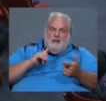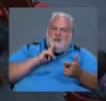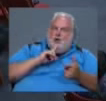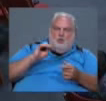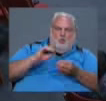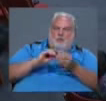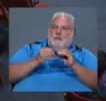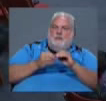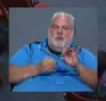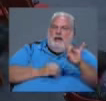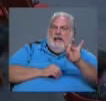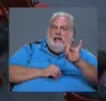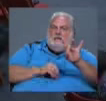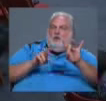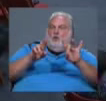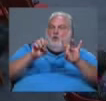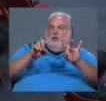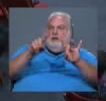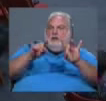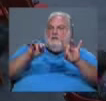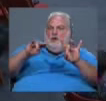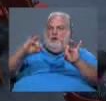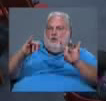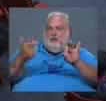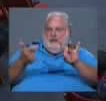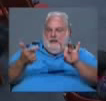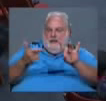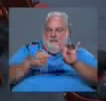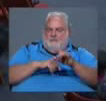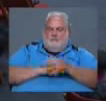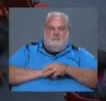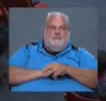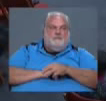item 8, I'm sorry, the rezoning, the 3M. Oh, on item 8. Right.